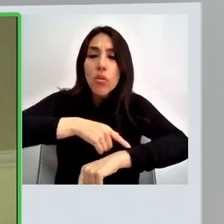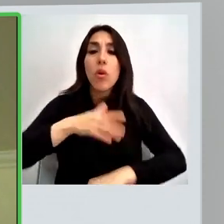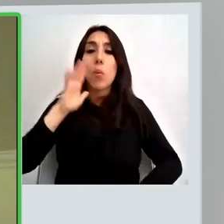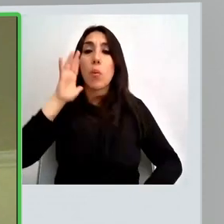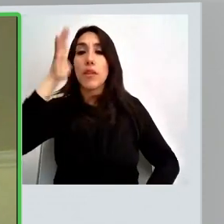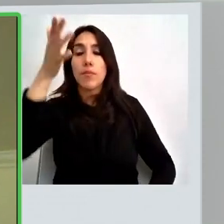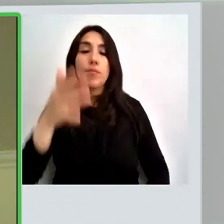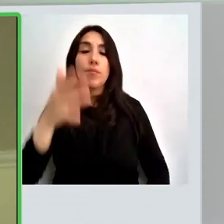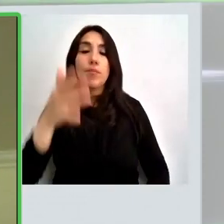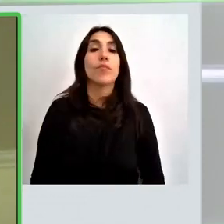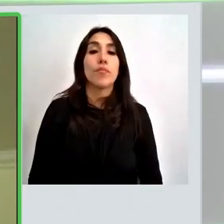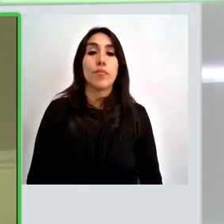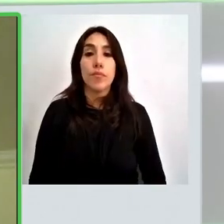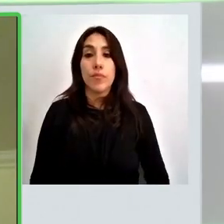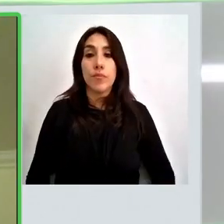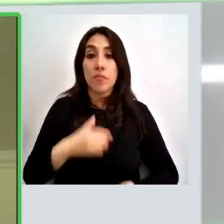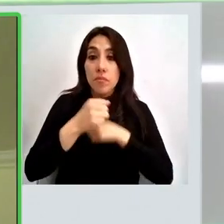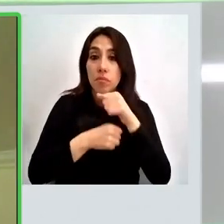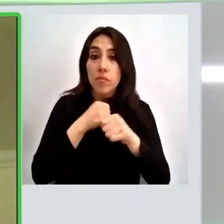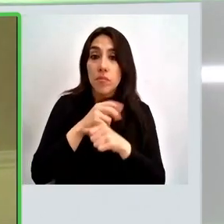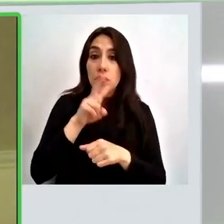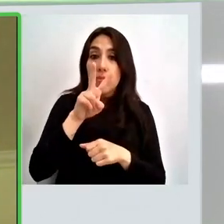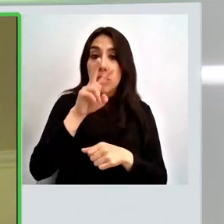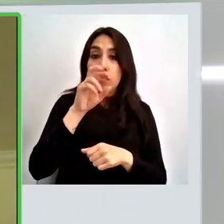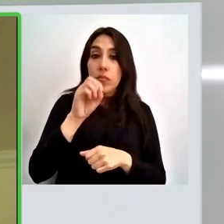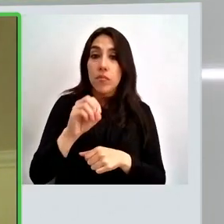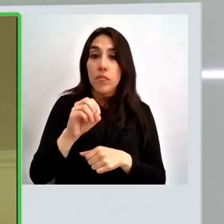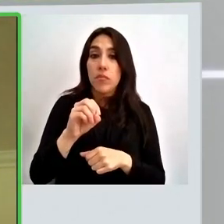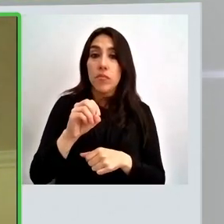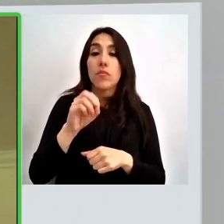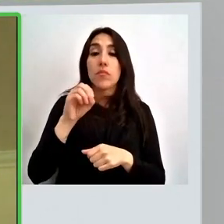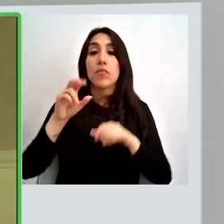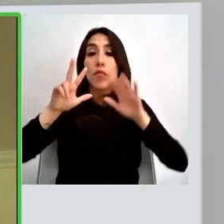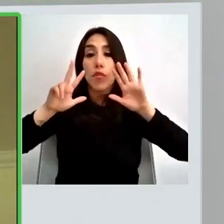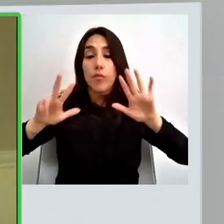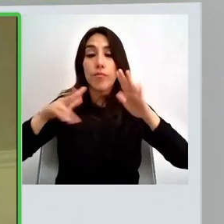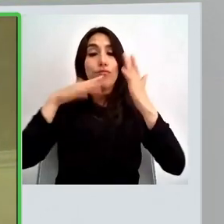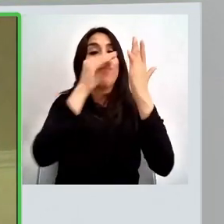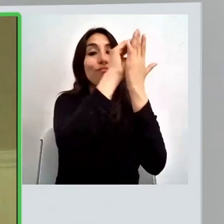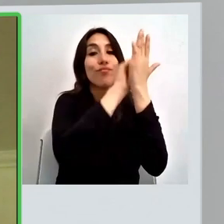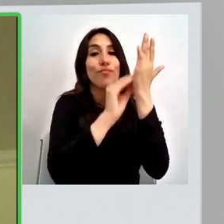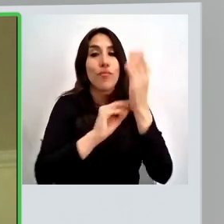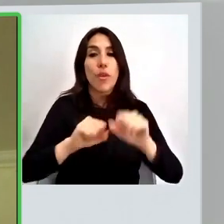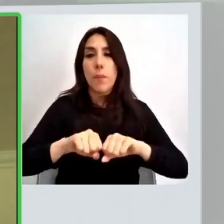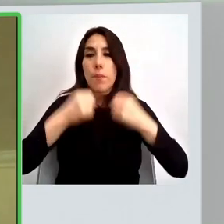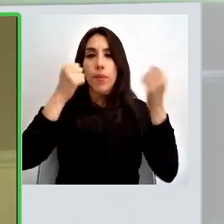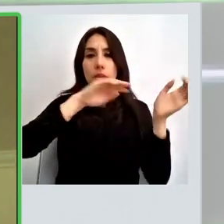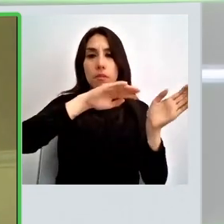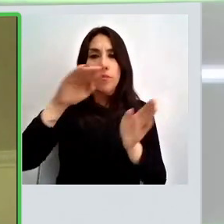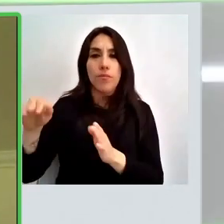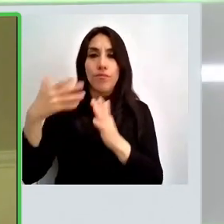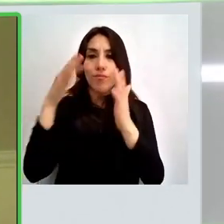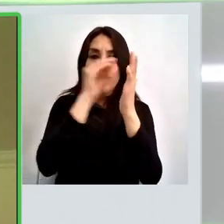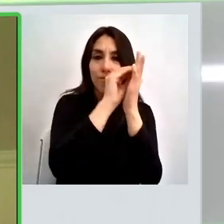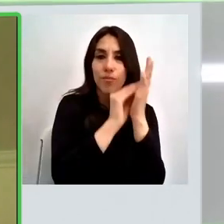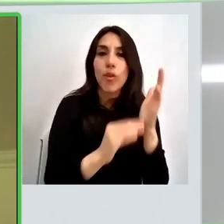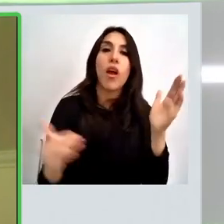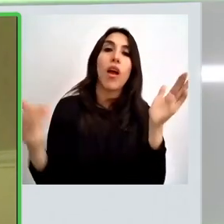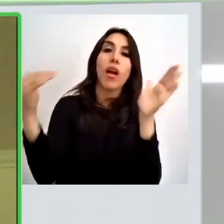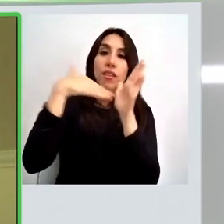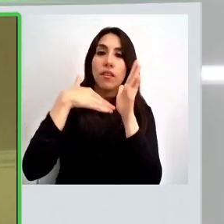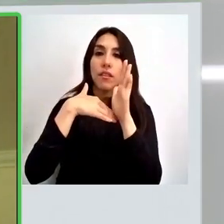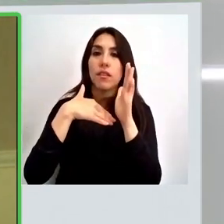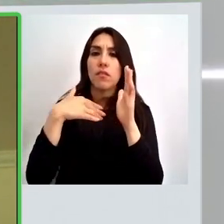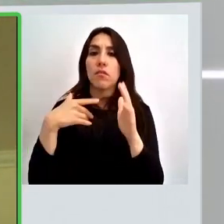the judges could get it correct. So I know there can be stumbling blocks.